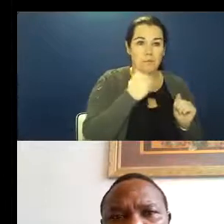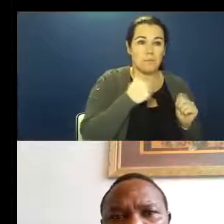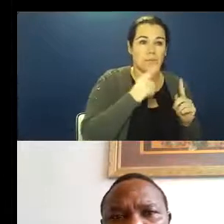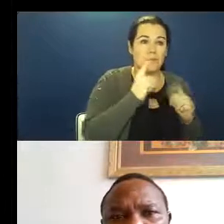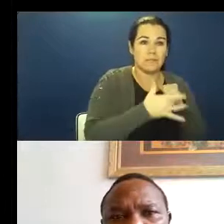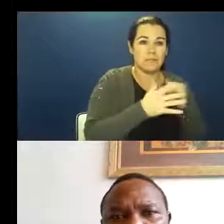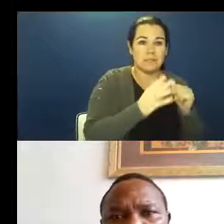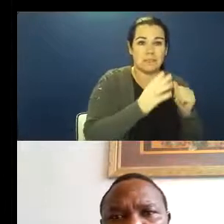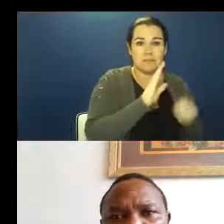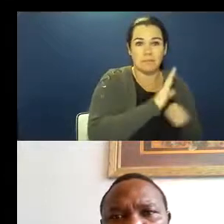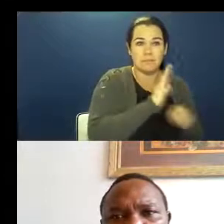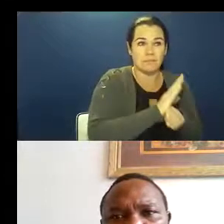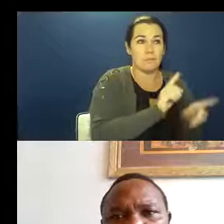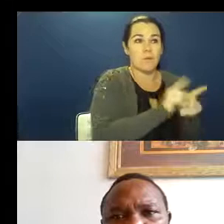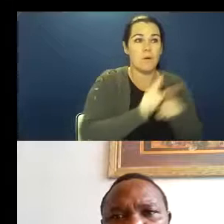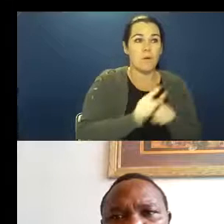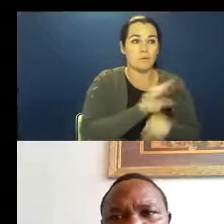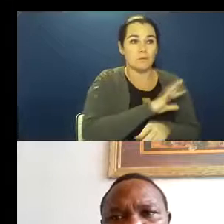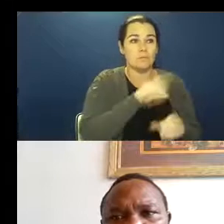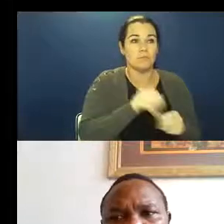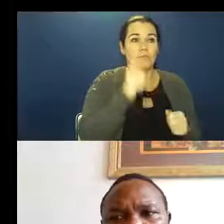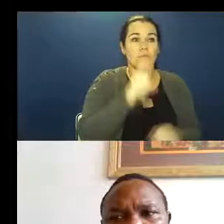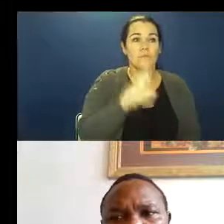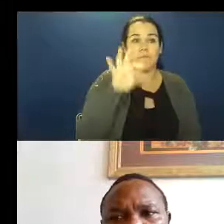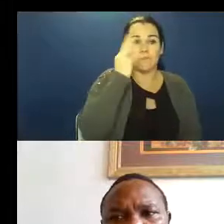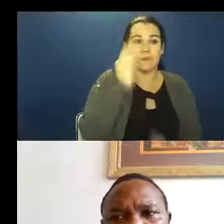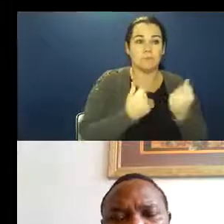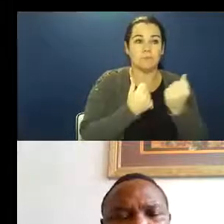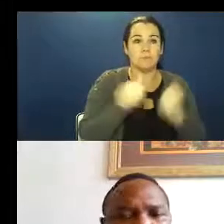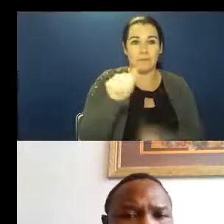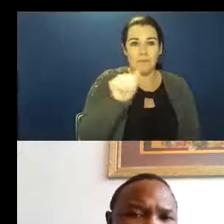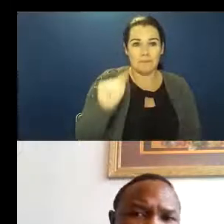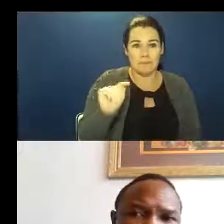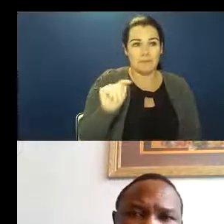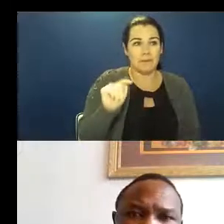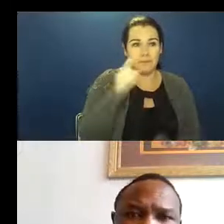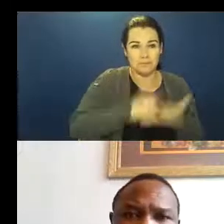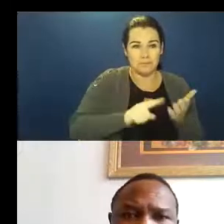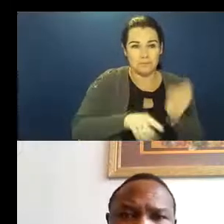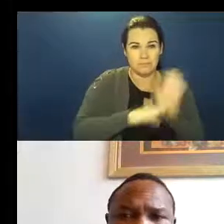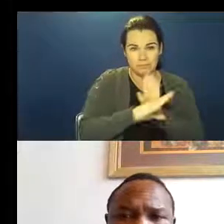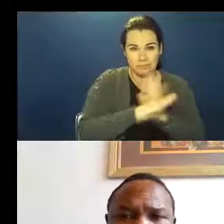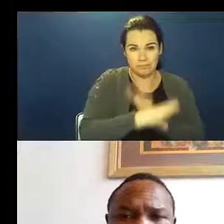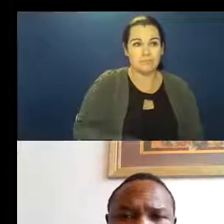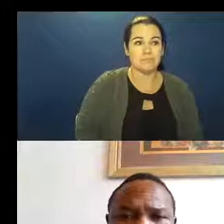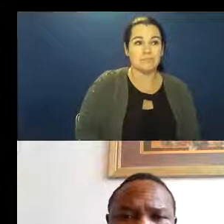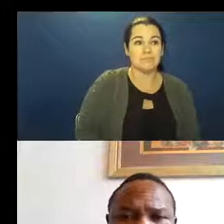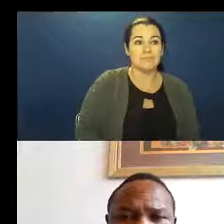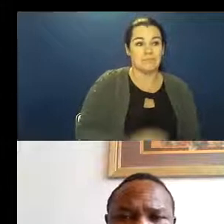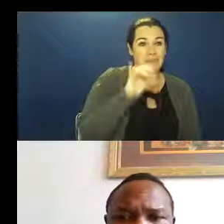assisting technology research and development. This information generated could be used